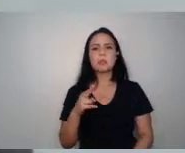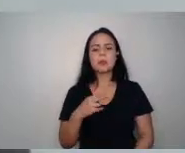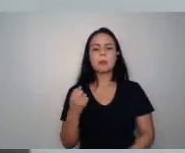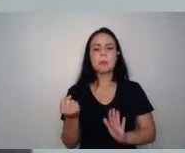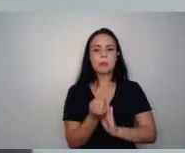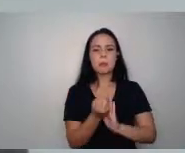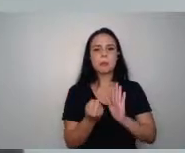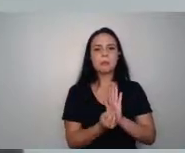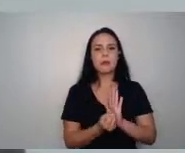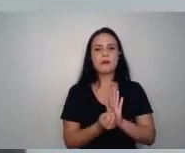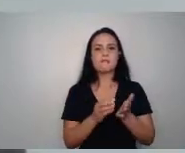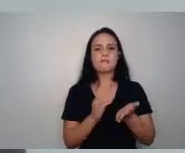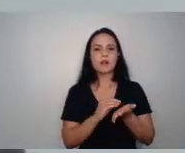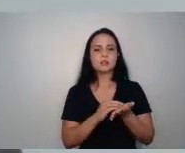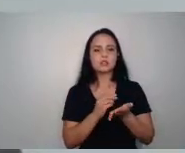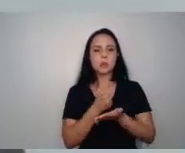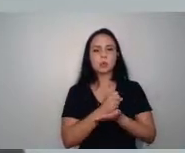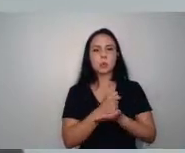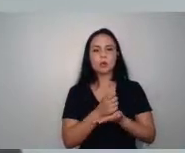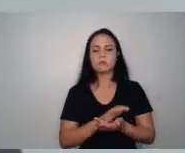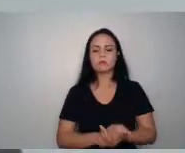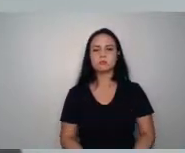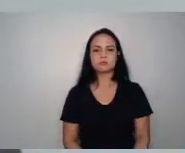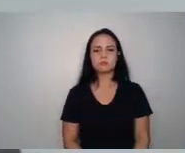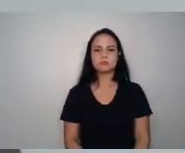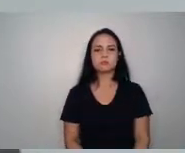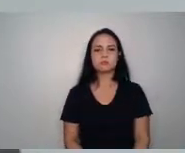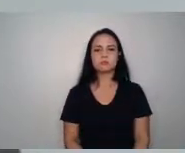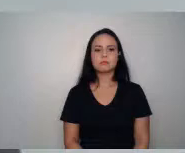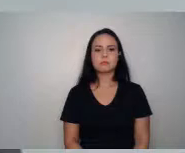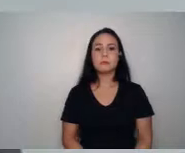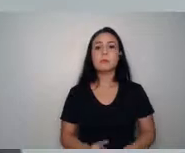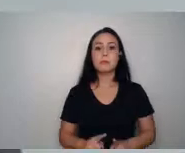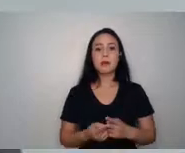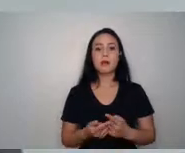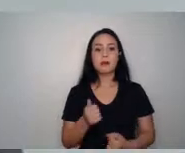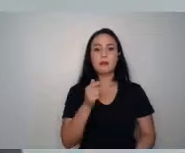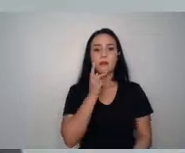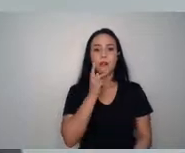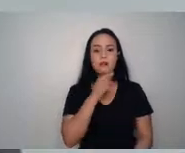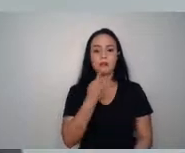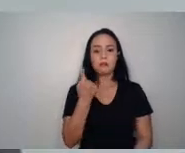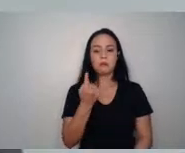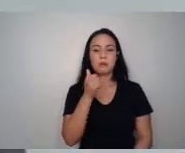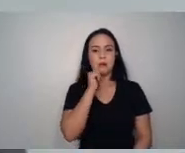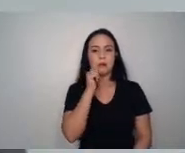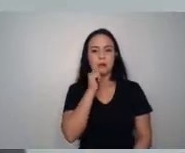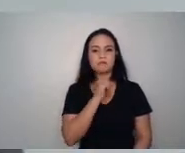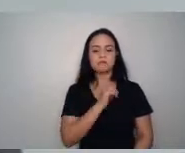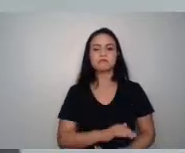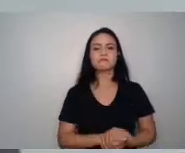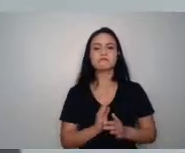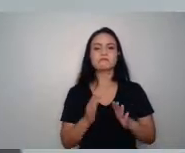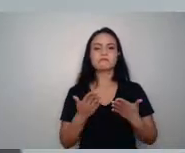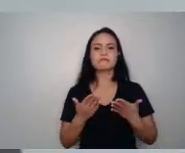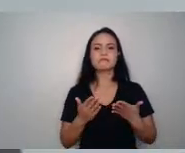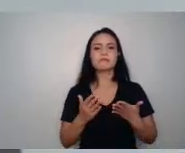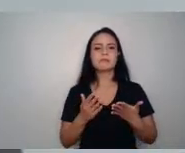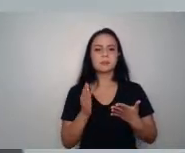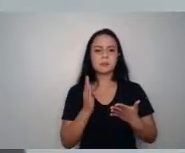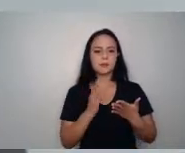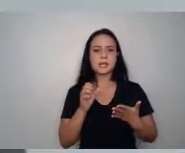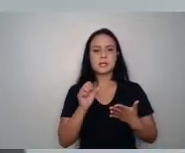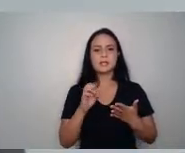about this, and men especially, they were angry, and but they never were labeled